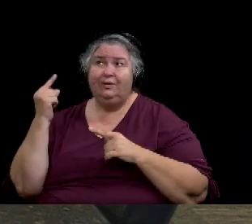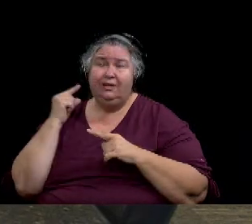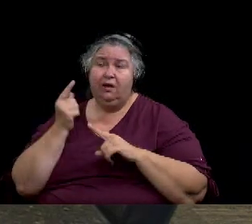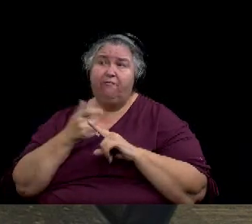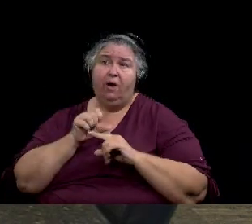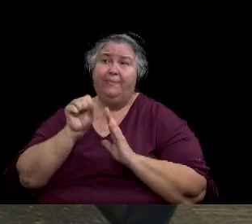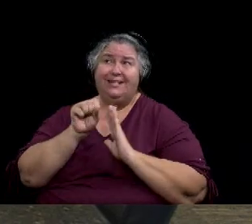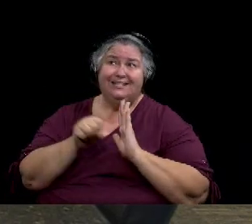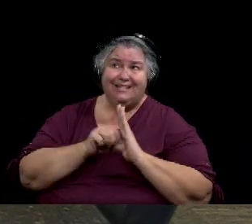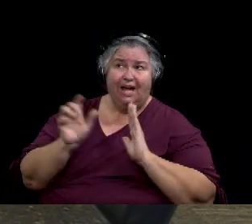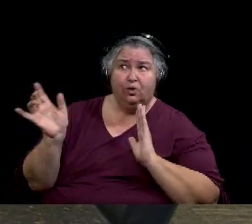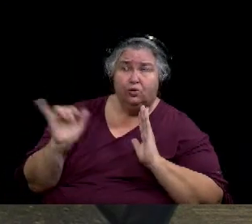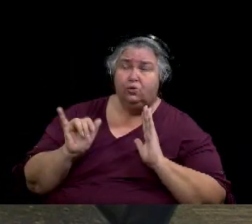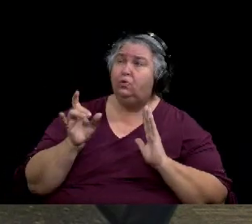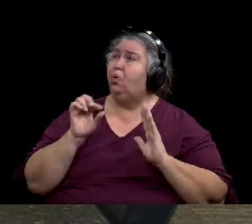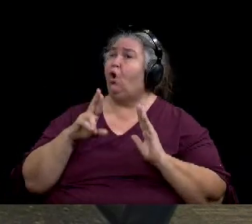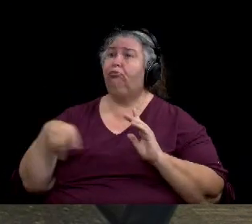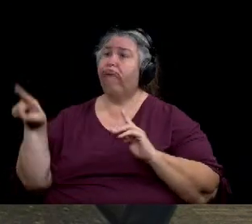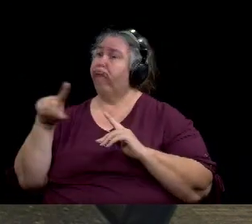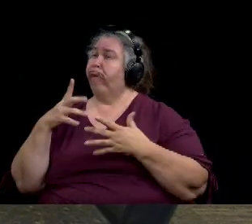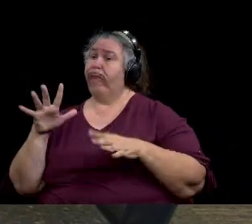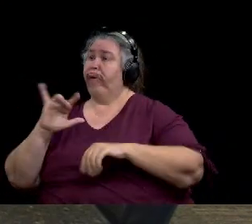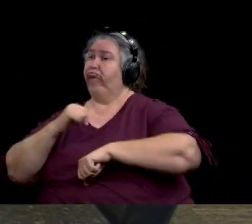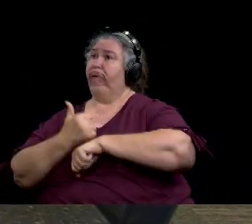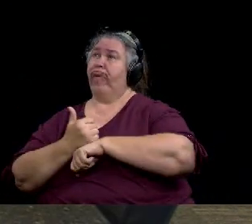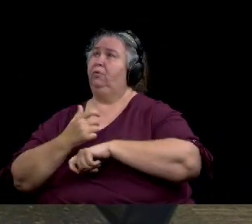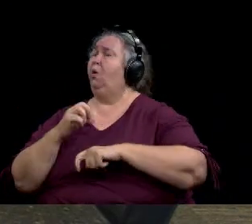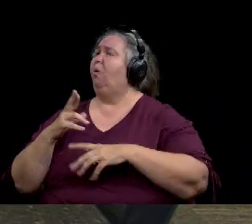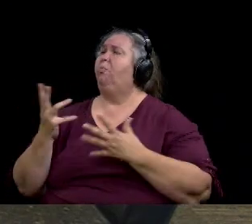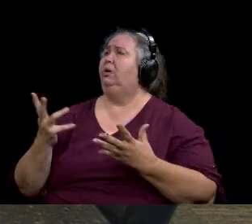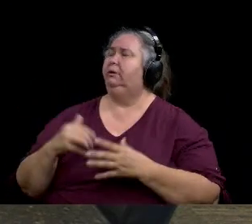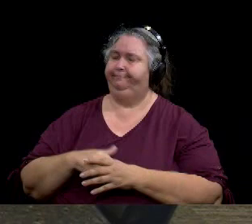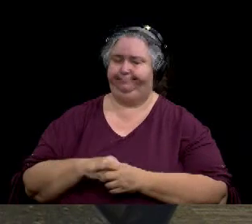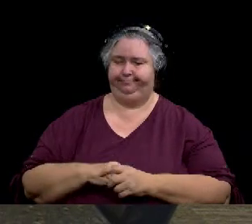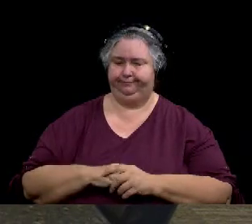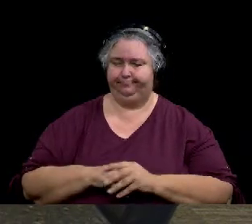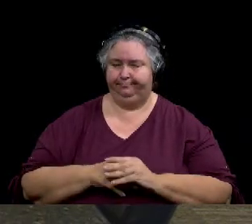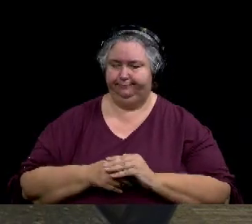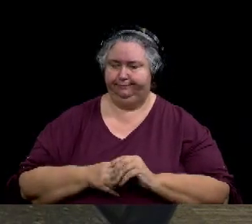state as well, or is it something you guys have already put into place as far as elective surgeries go?